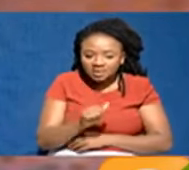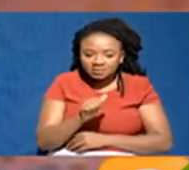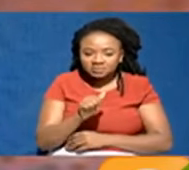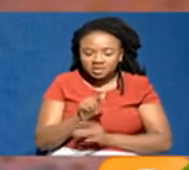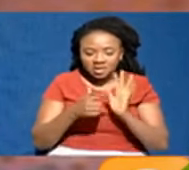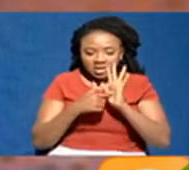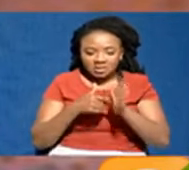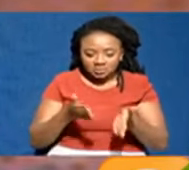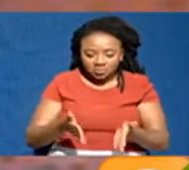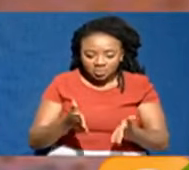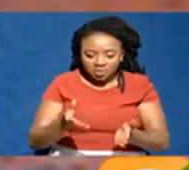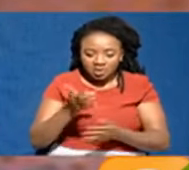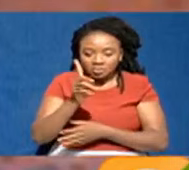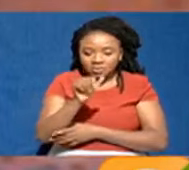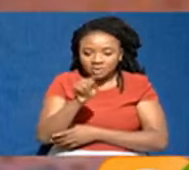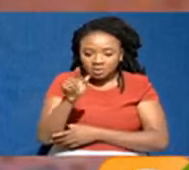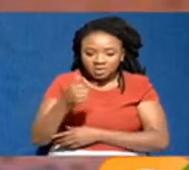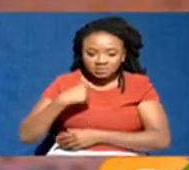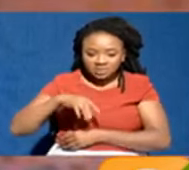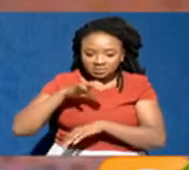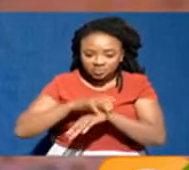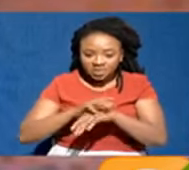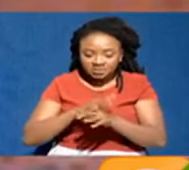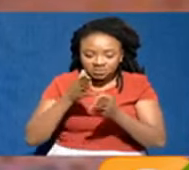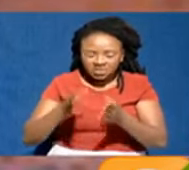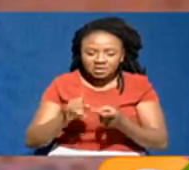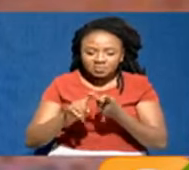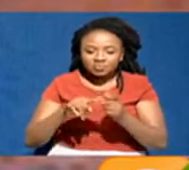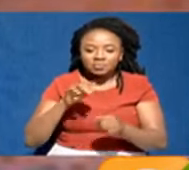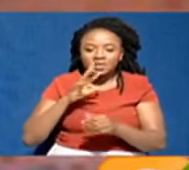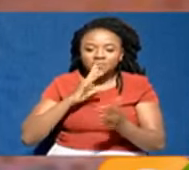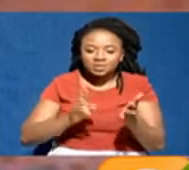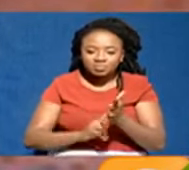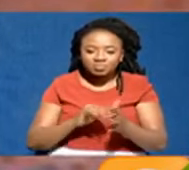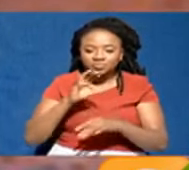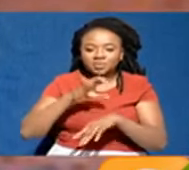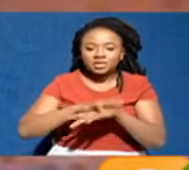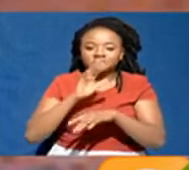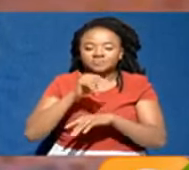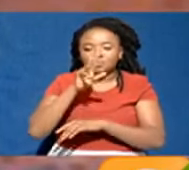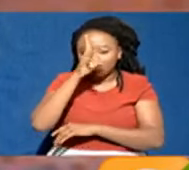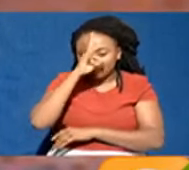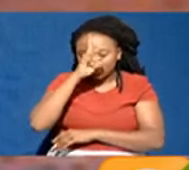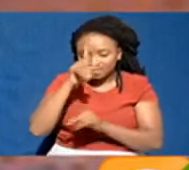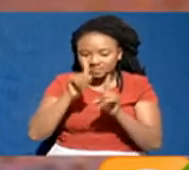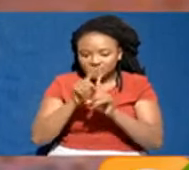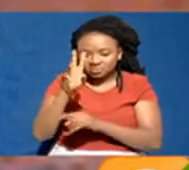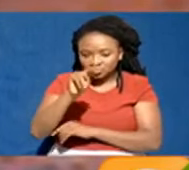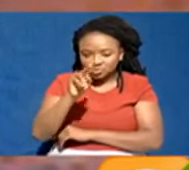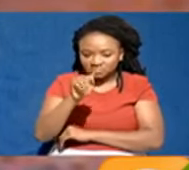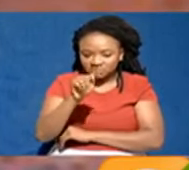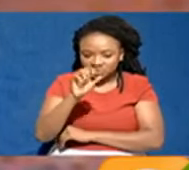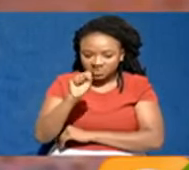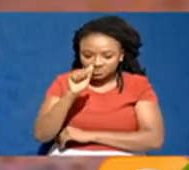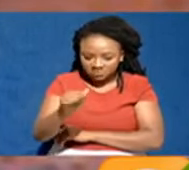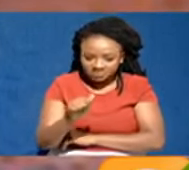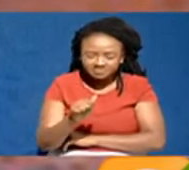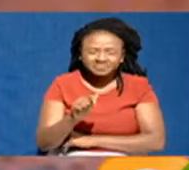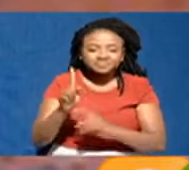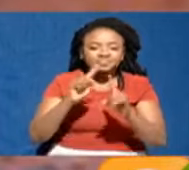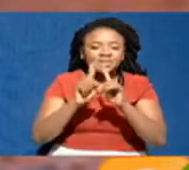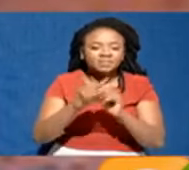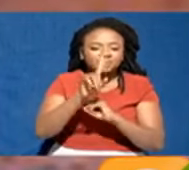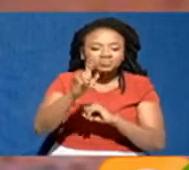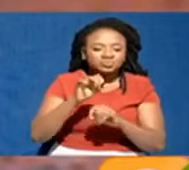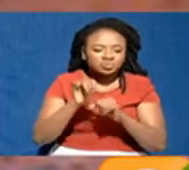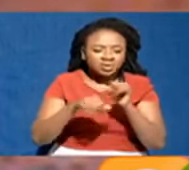Right now, the data we get and the data we report is the data that we get from police and NTSA, which is the same data principally. But how about the data